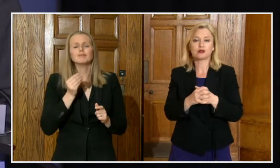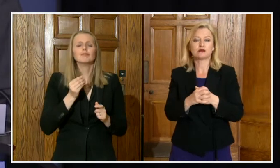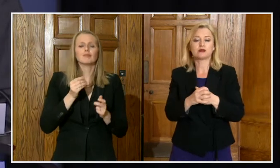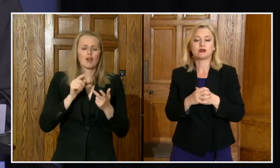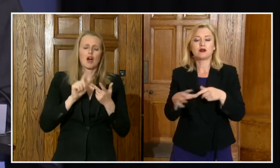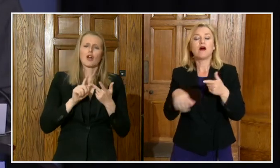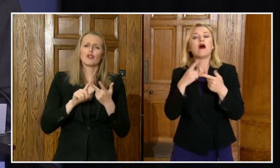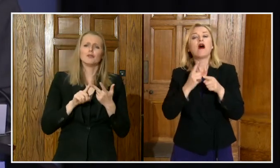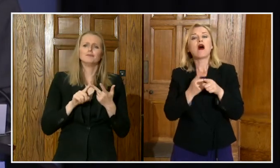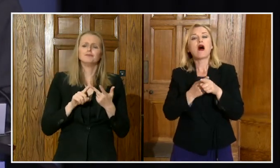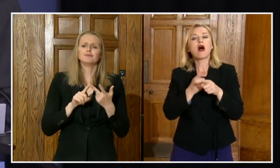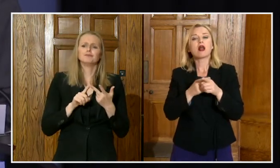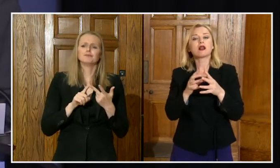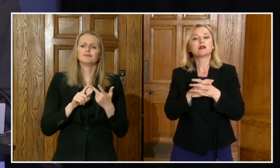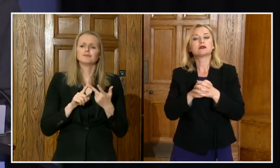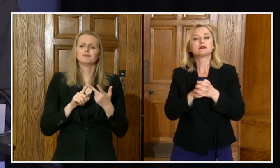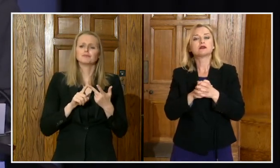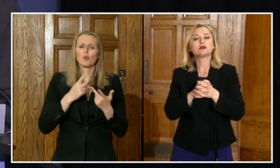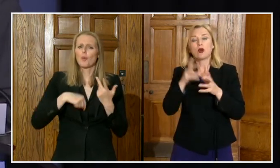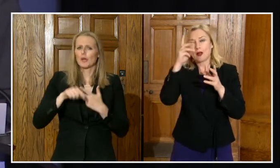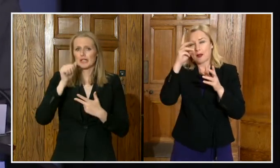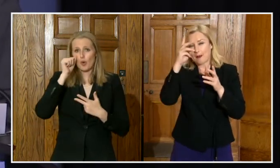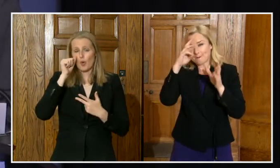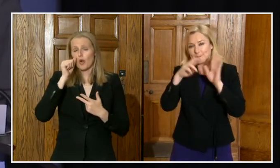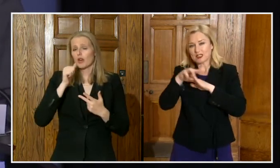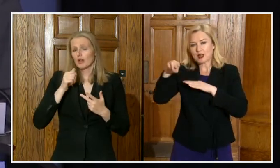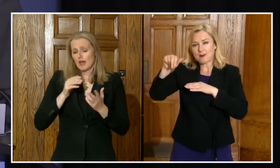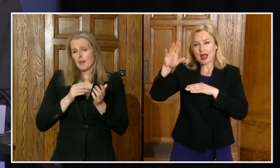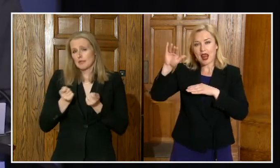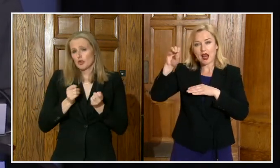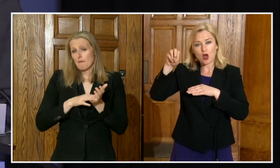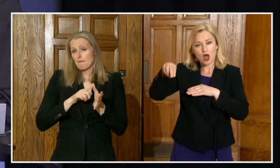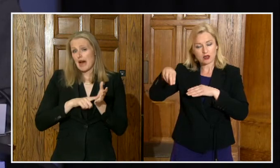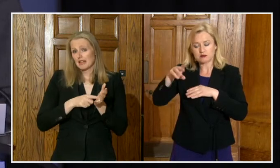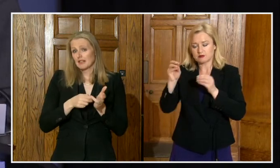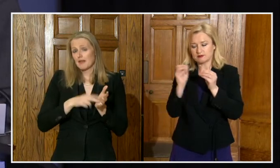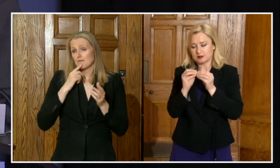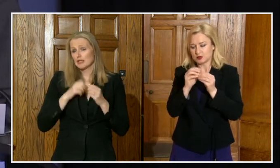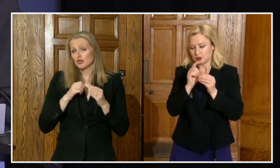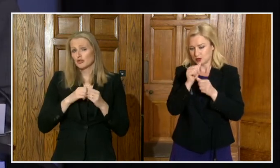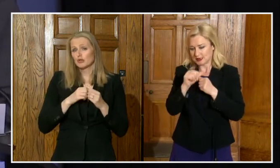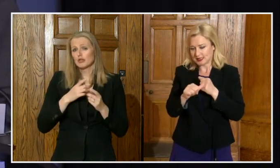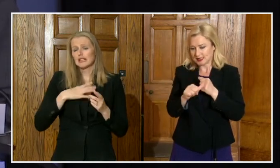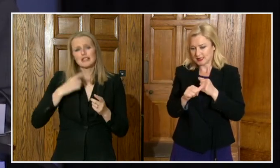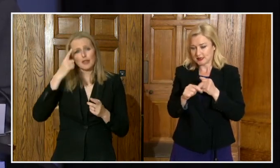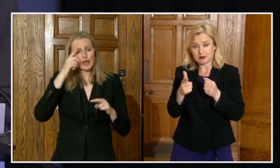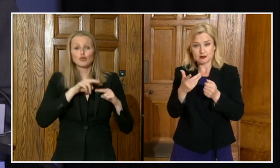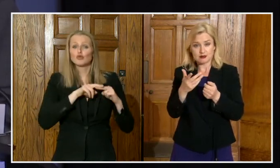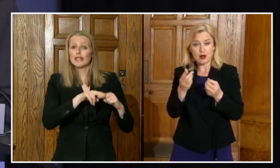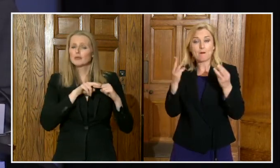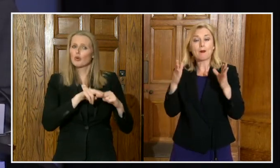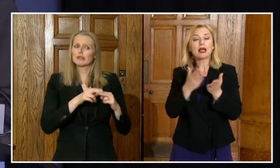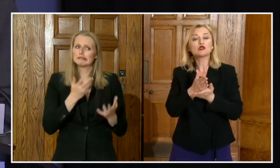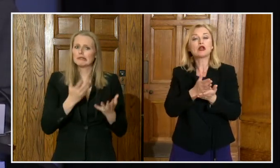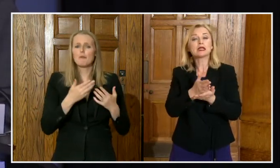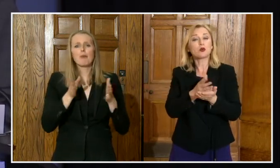as Minister Mallon indicated today, we also need to think of some alternatives to public transport and what we are doing